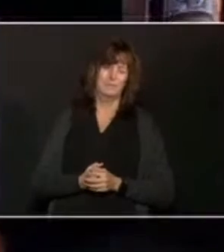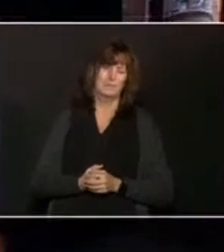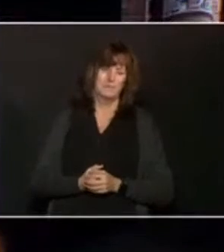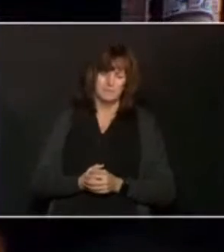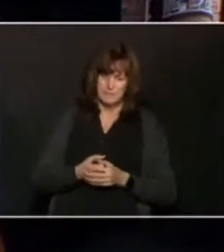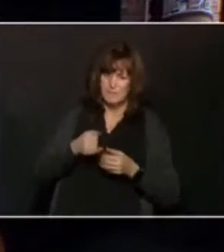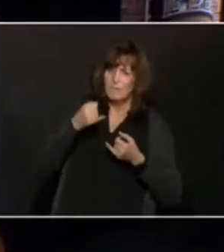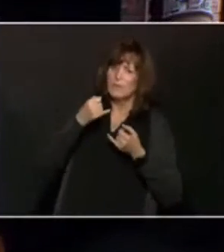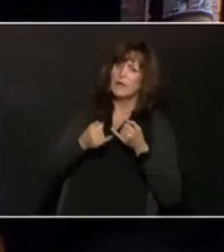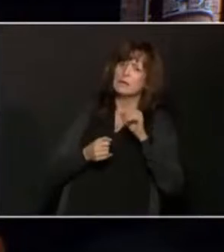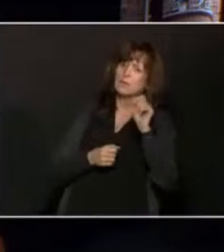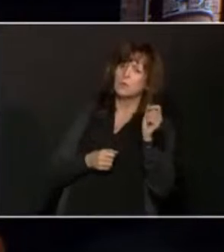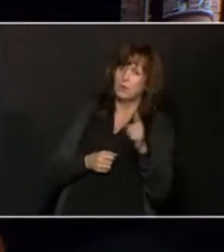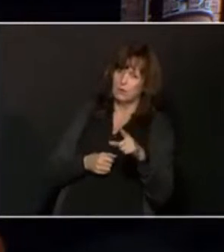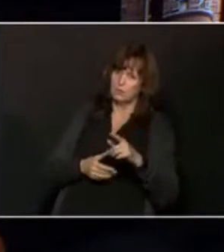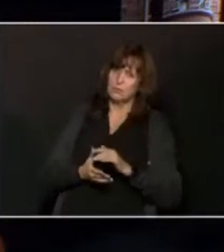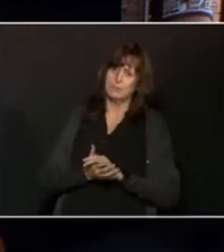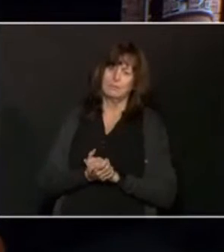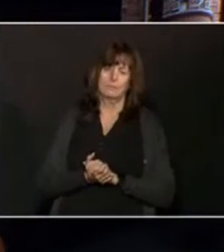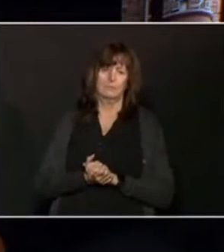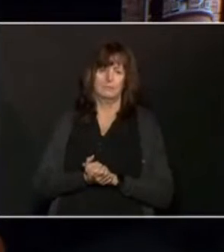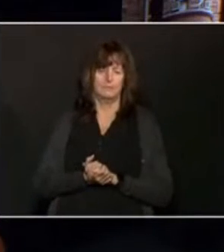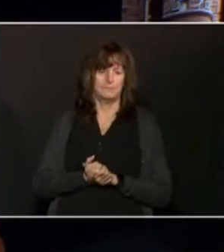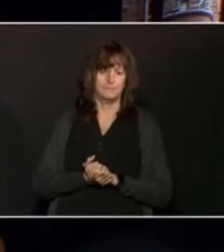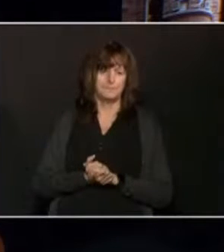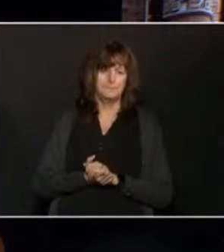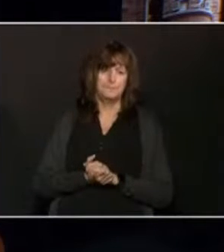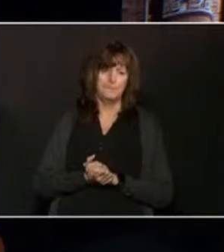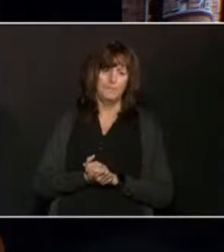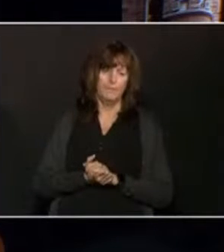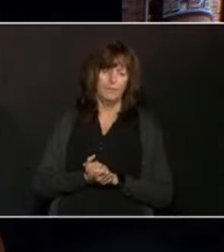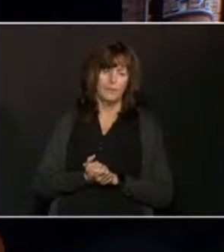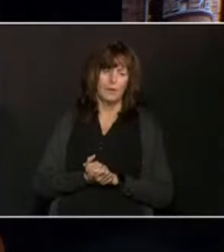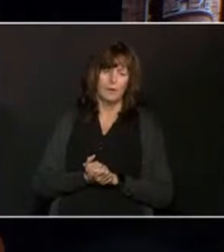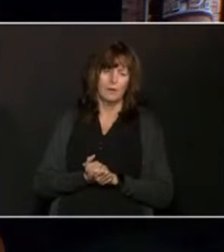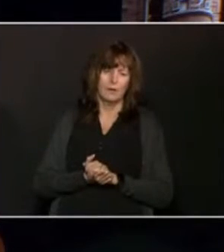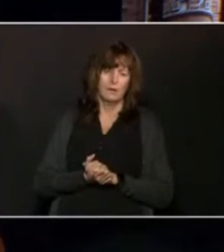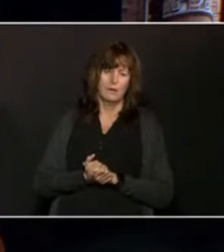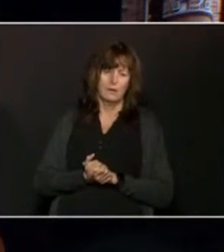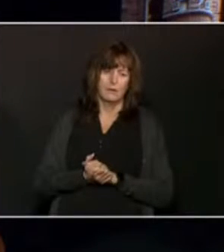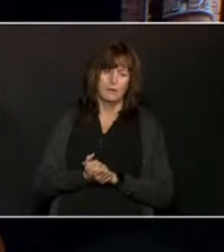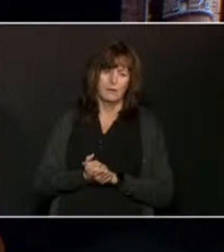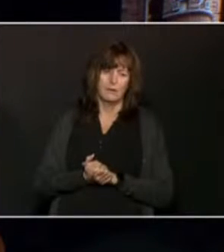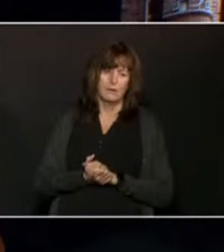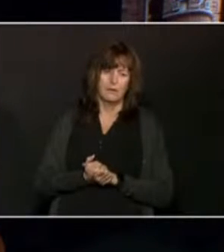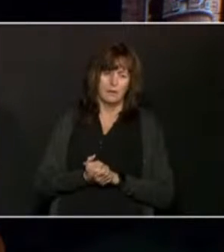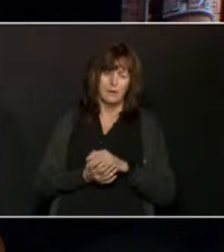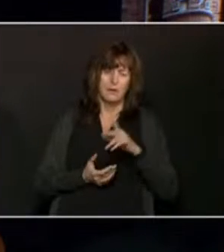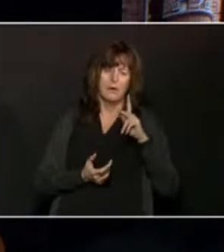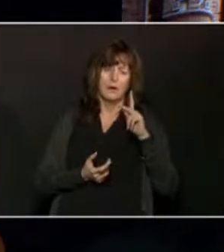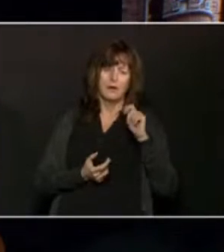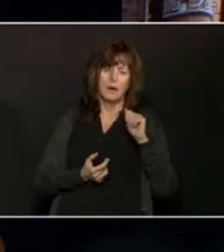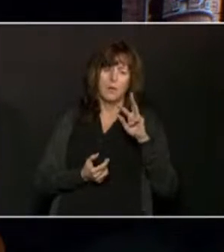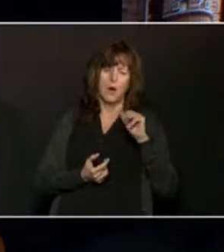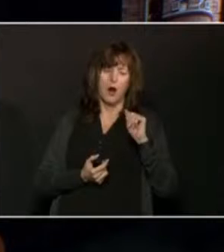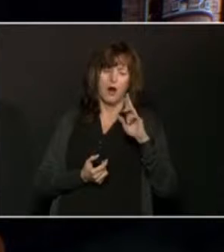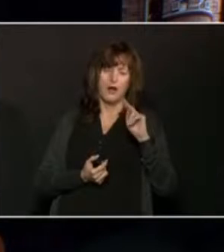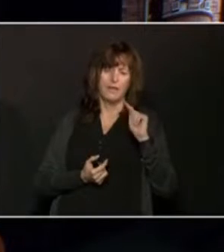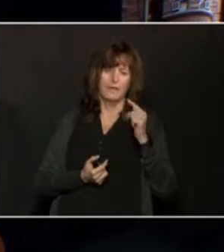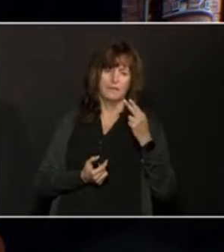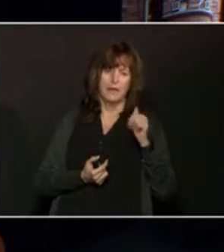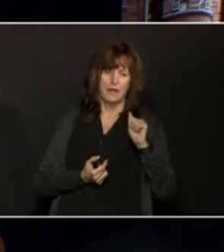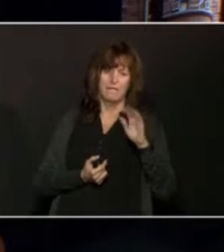final question comes from Pamela Van Meer with Kawartha 411 News. Please go ahead. Hi there. Thanks for taking my